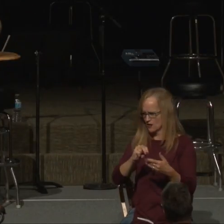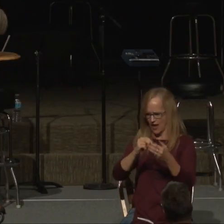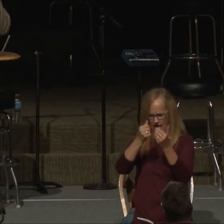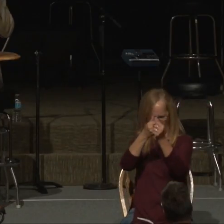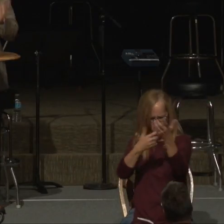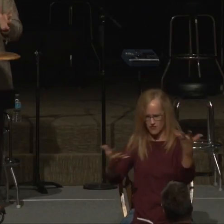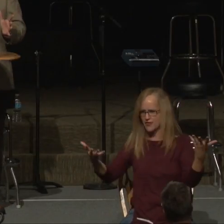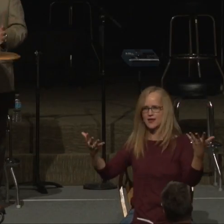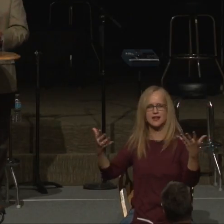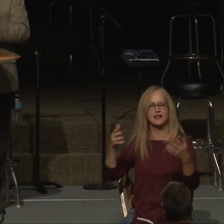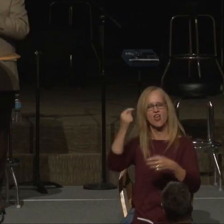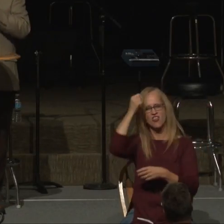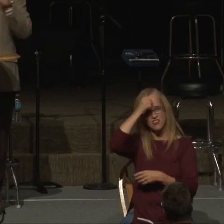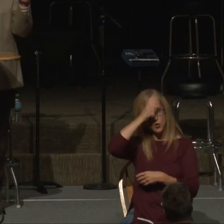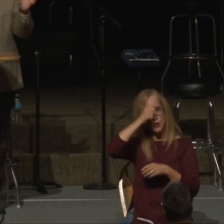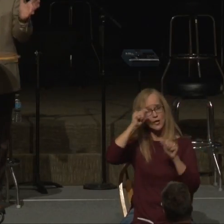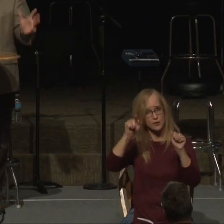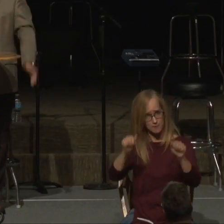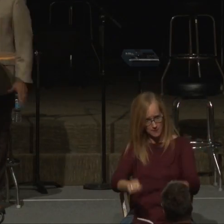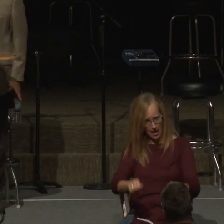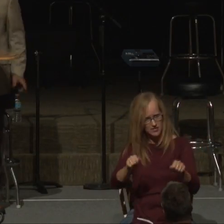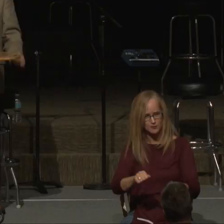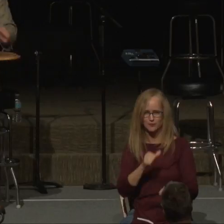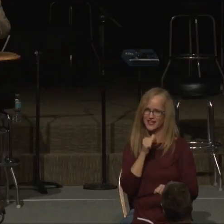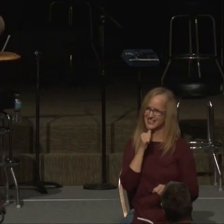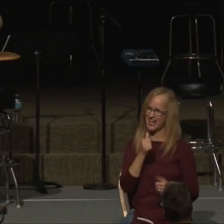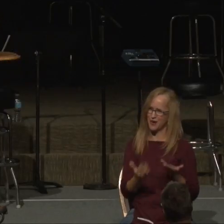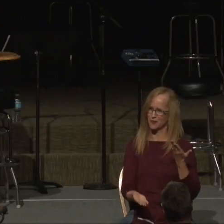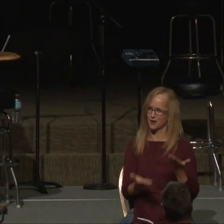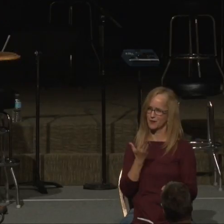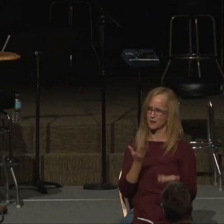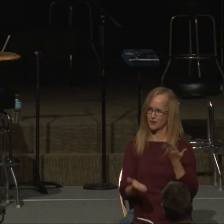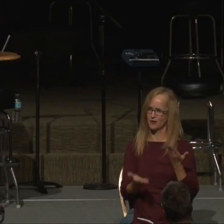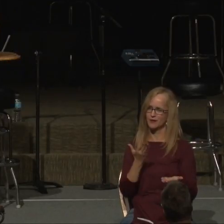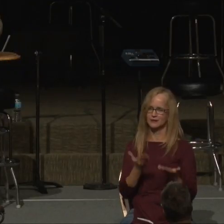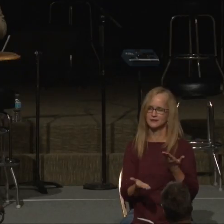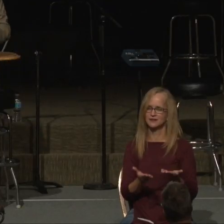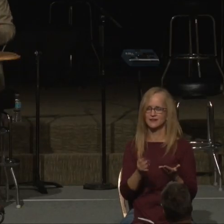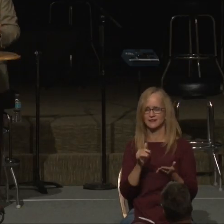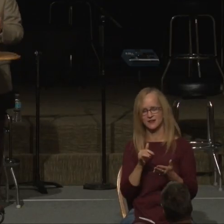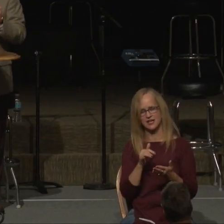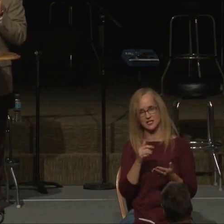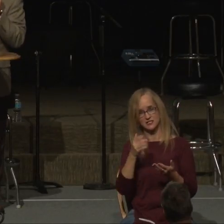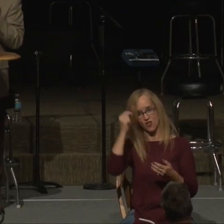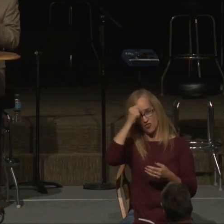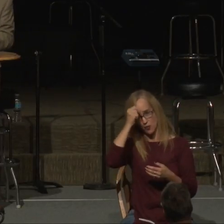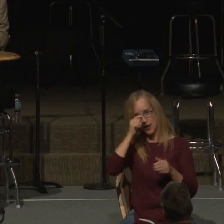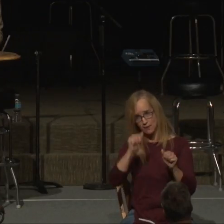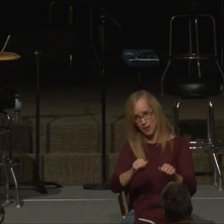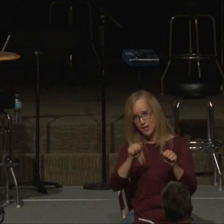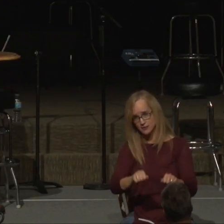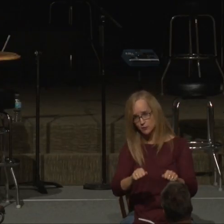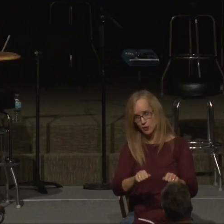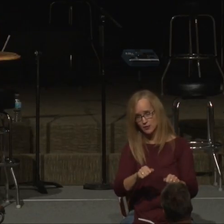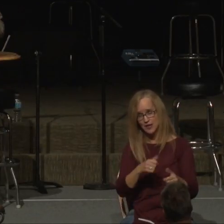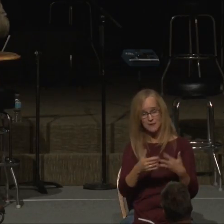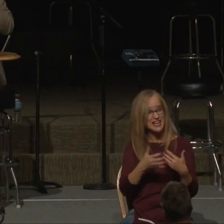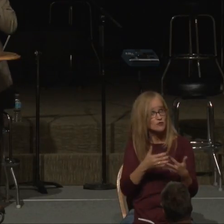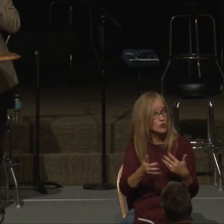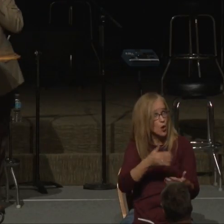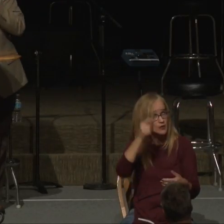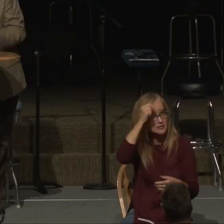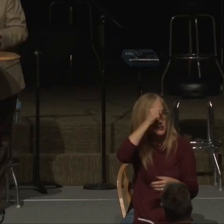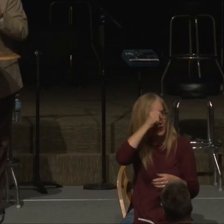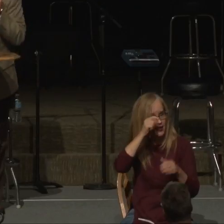yards, right? It's theoretically possible, but not very probable, okay? But that's just the way it is. But it's theoretically possible. But even though it's theoretically